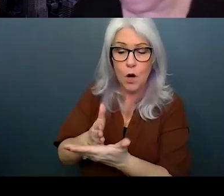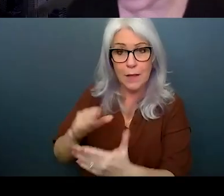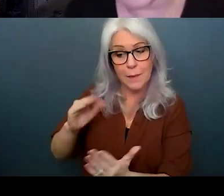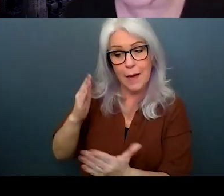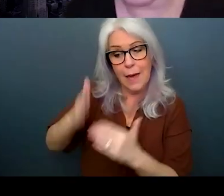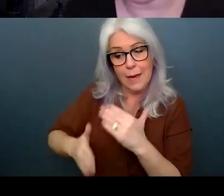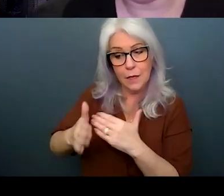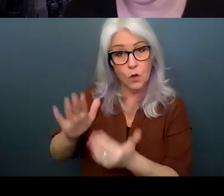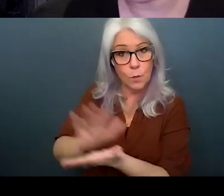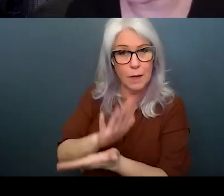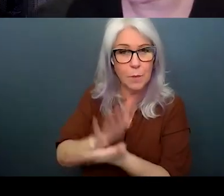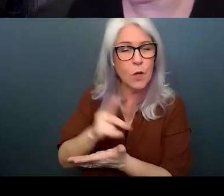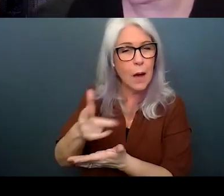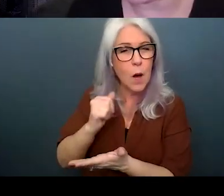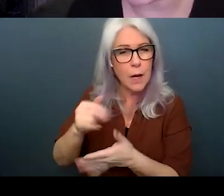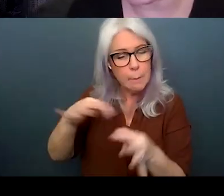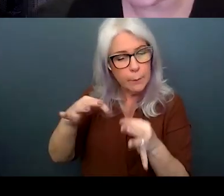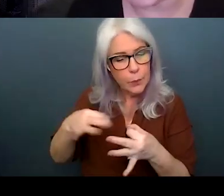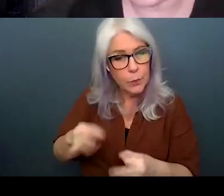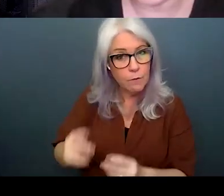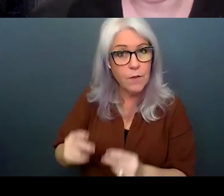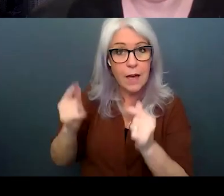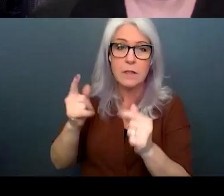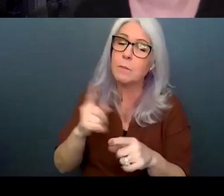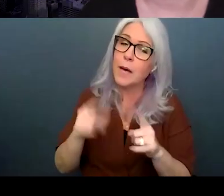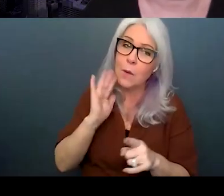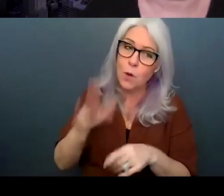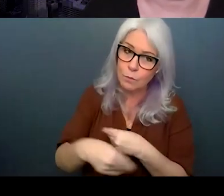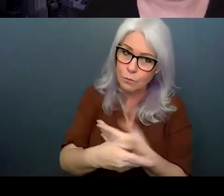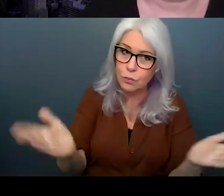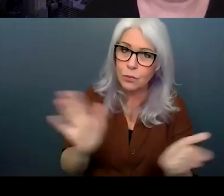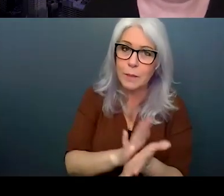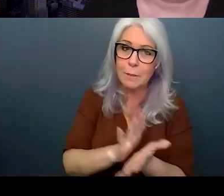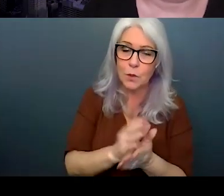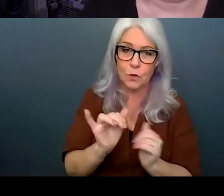again, I'm going to move quickly, but we'll make sure we give you this as a handout.